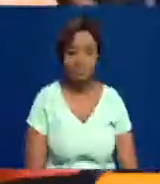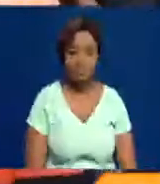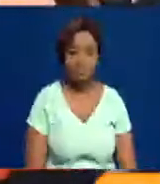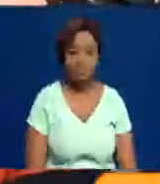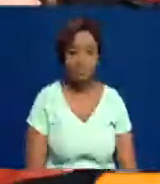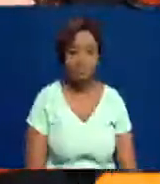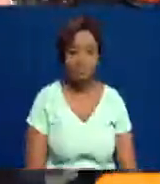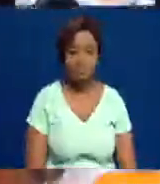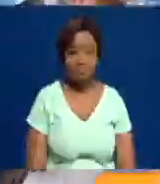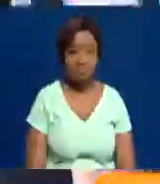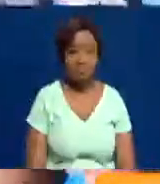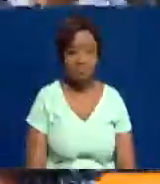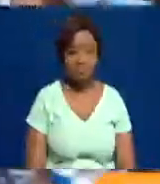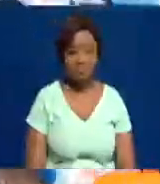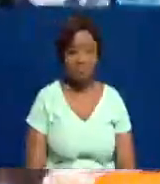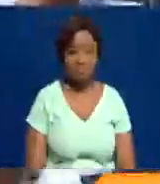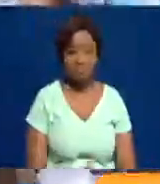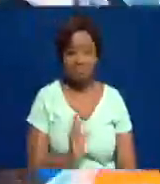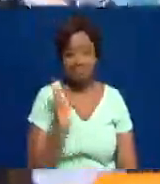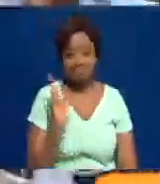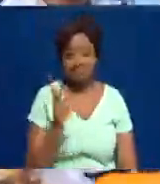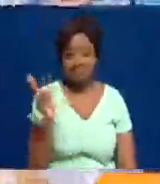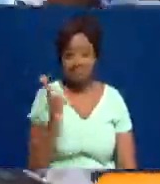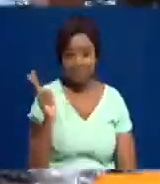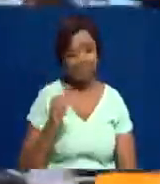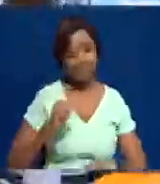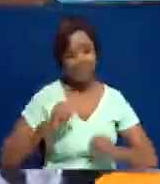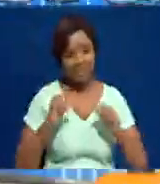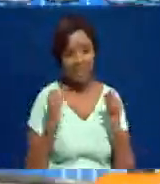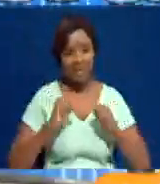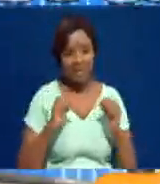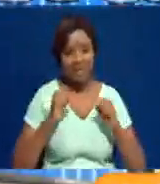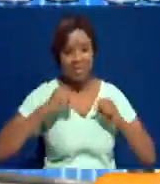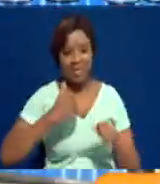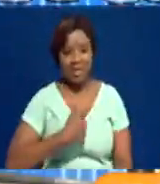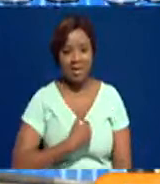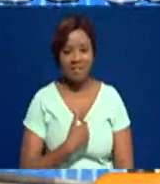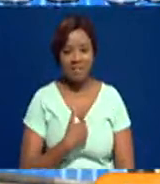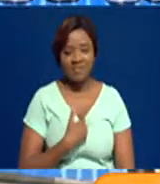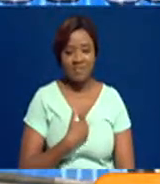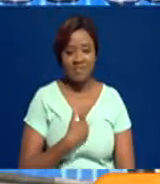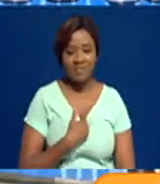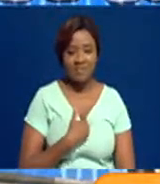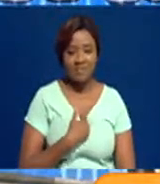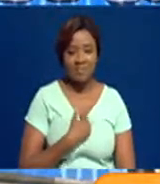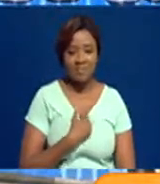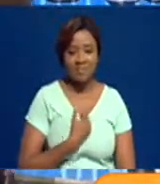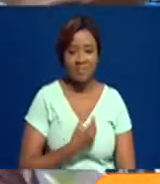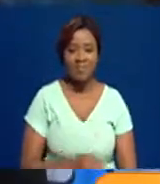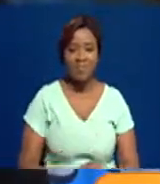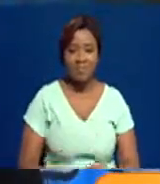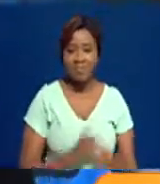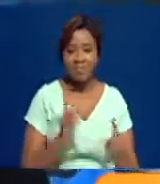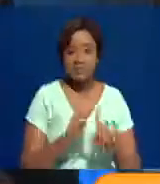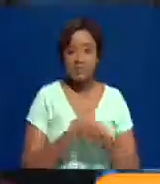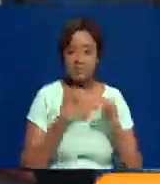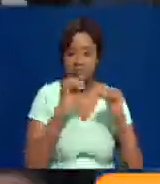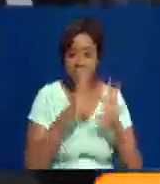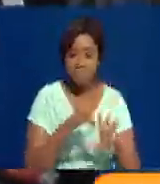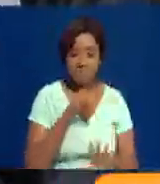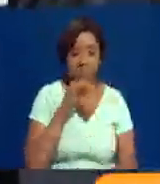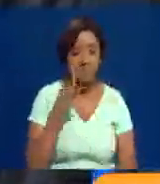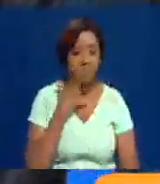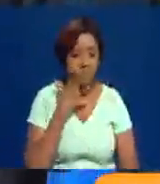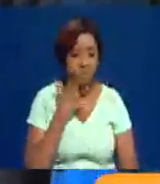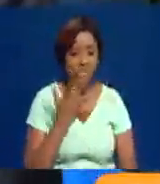It was yet another moment of joy for the Uprising Educational Center. Candidates, parents and teachers celebrating